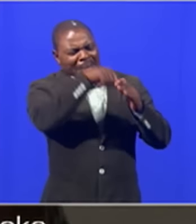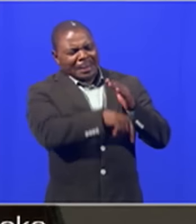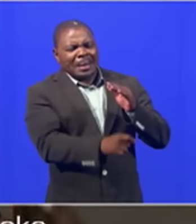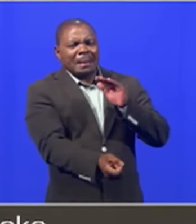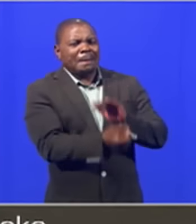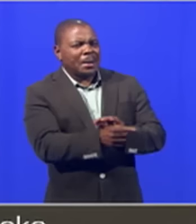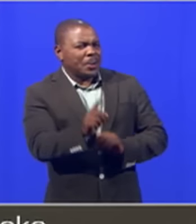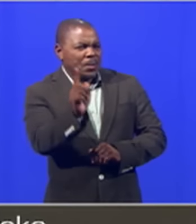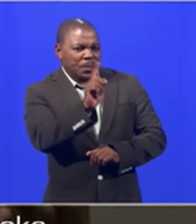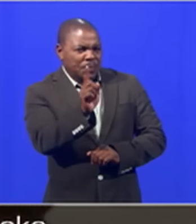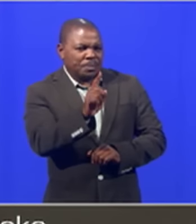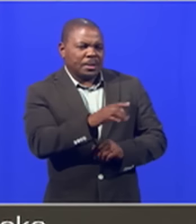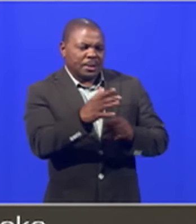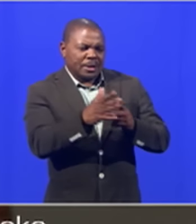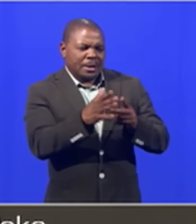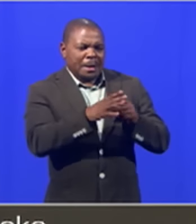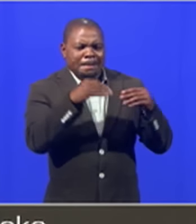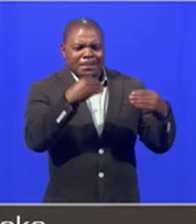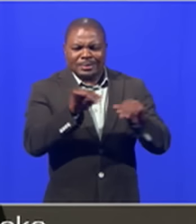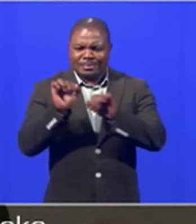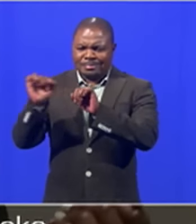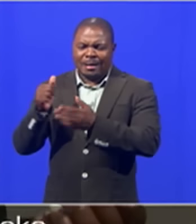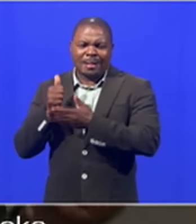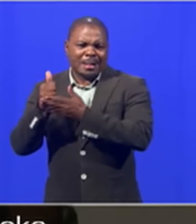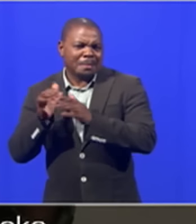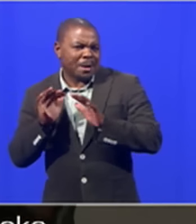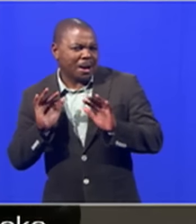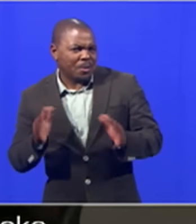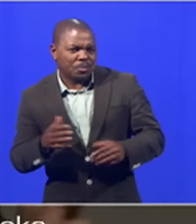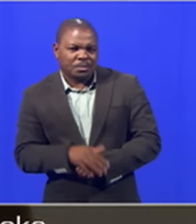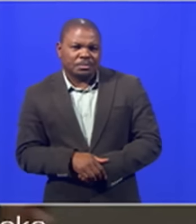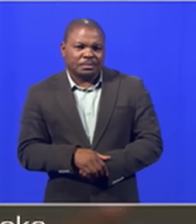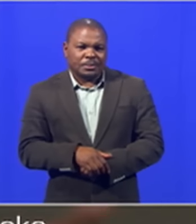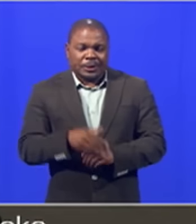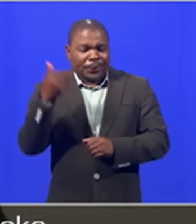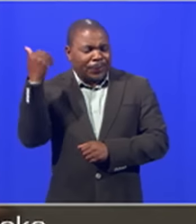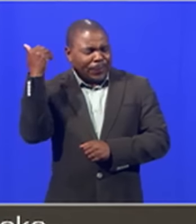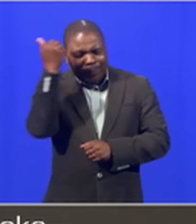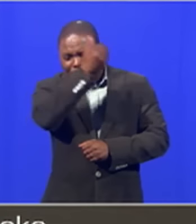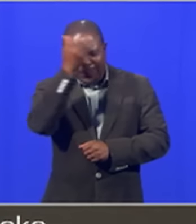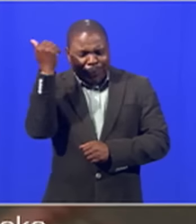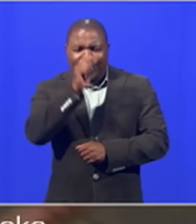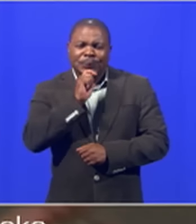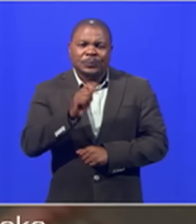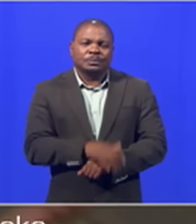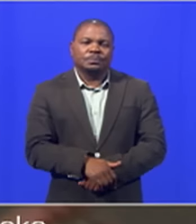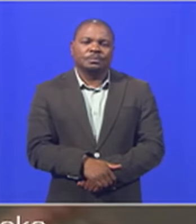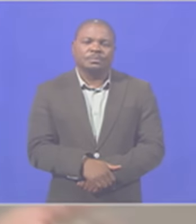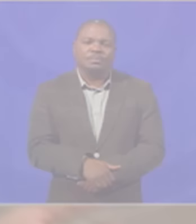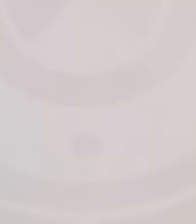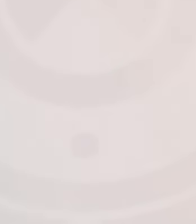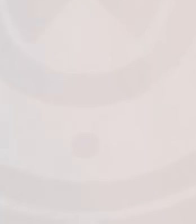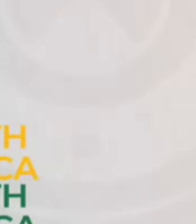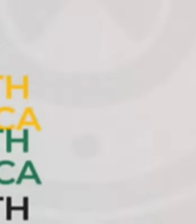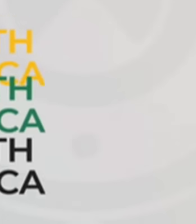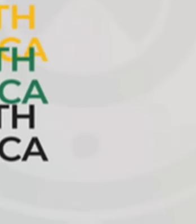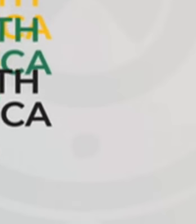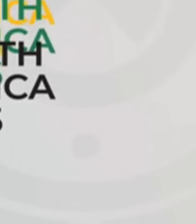go tla diragala eng le gore dikgwebo tsa bone di tla ungwela jang ga bana ba sa itse sepe ruri hela